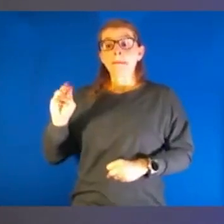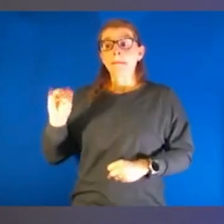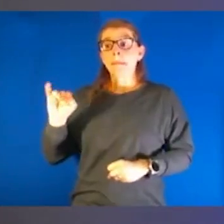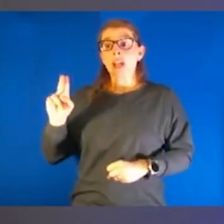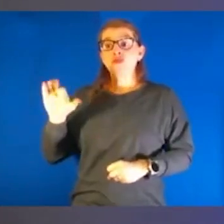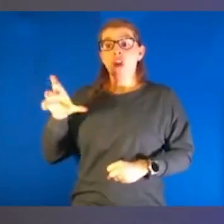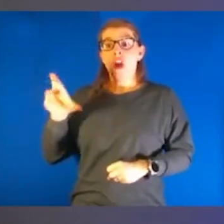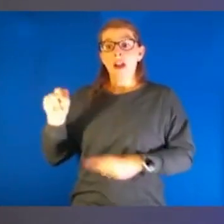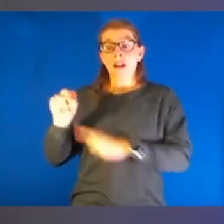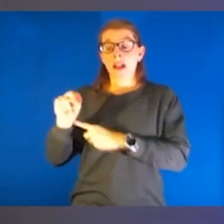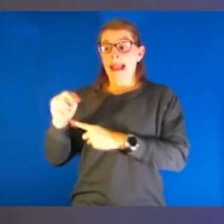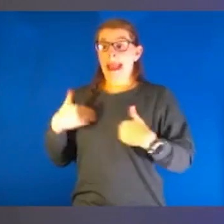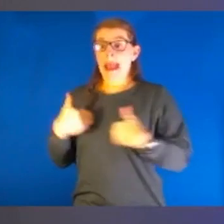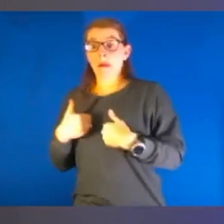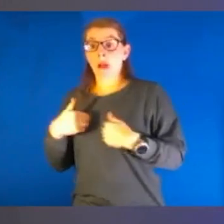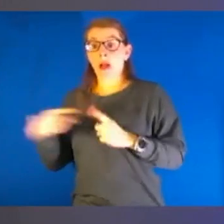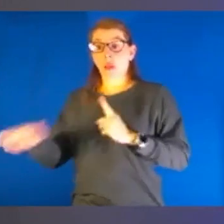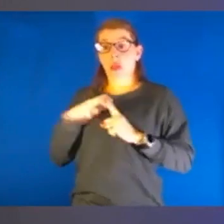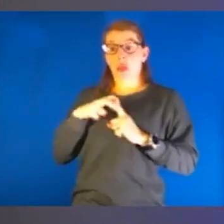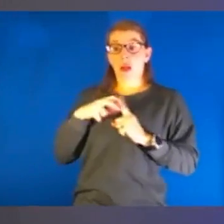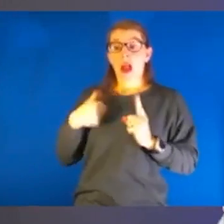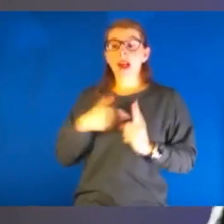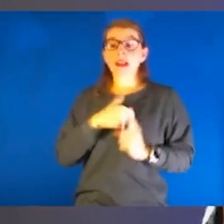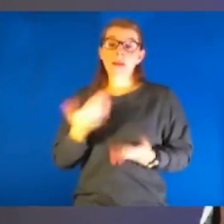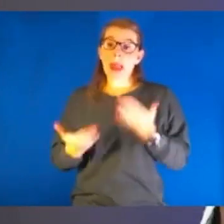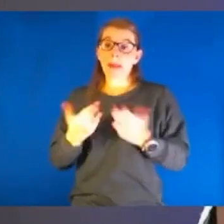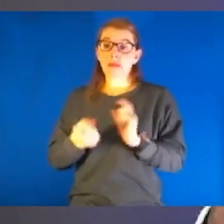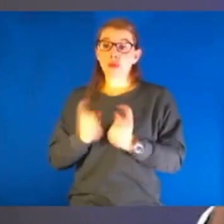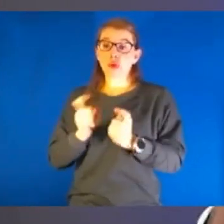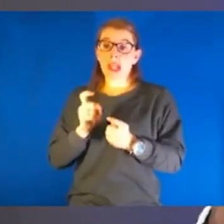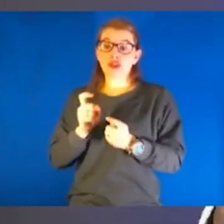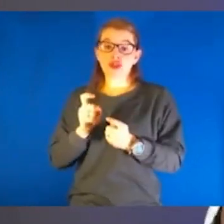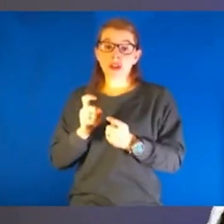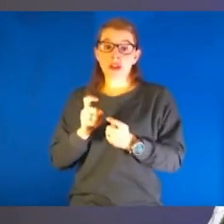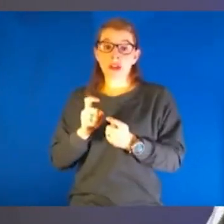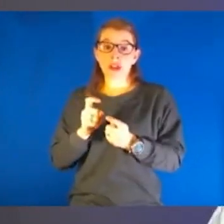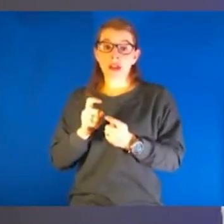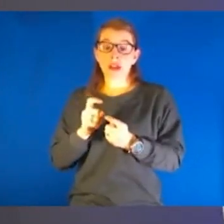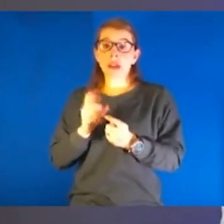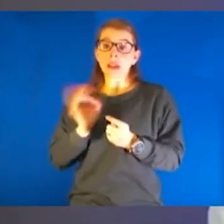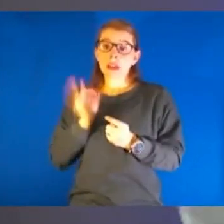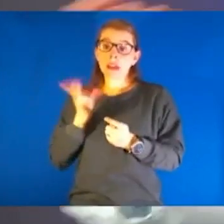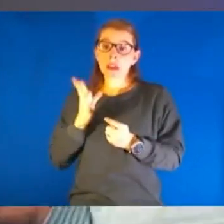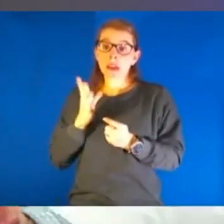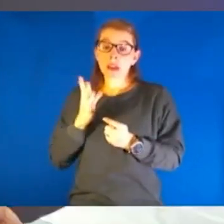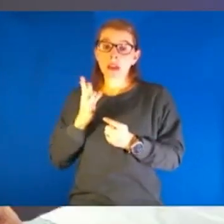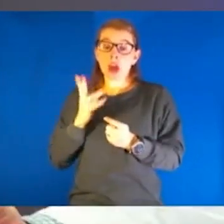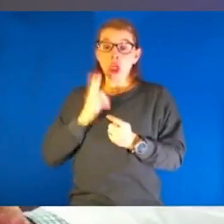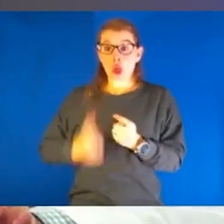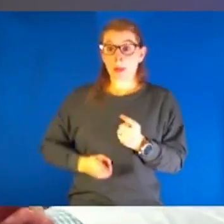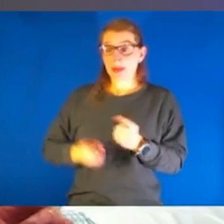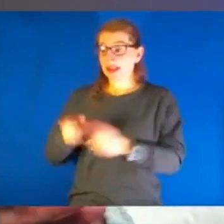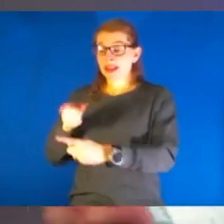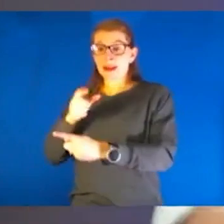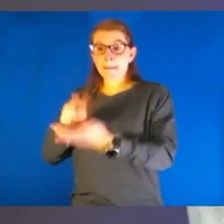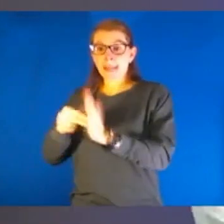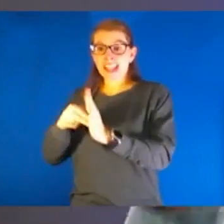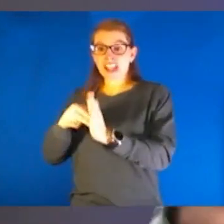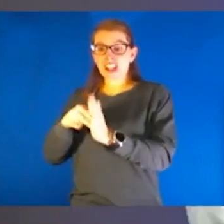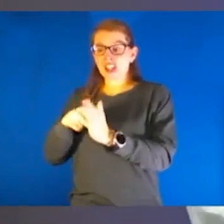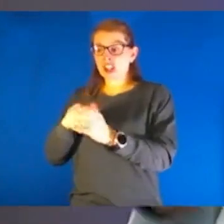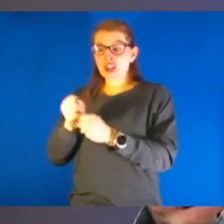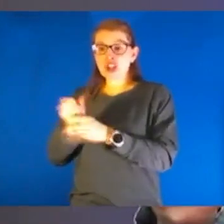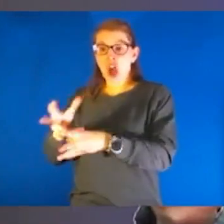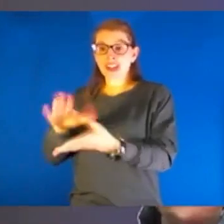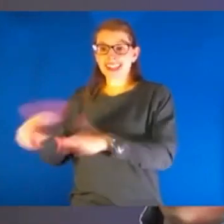an animal source to us, and maybe the mutations that are detrimental to the human were not detrimental to the previous host. So it'll take a